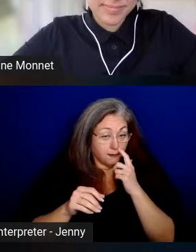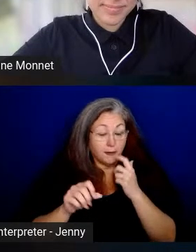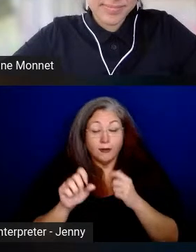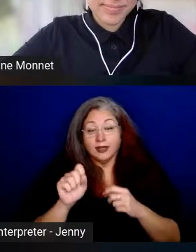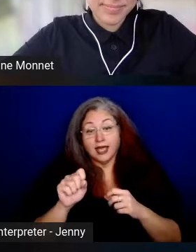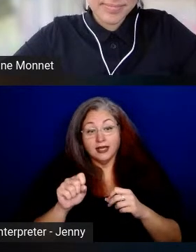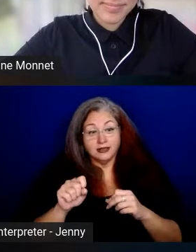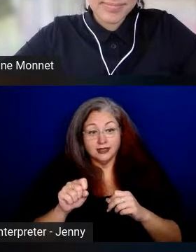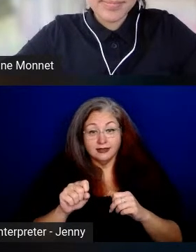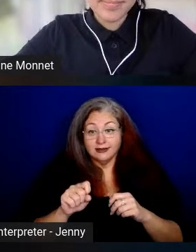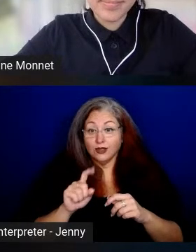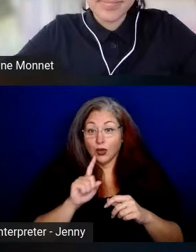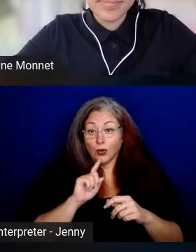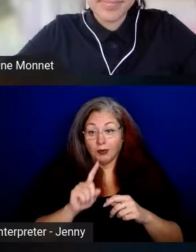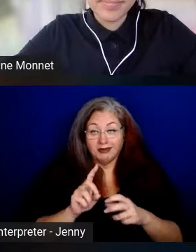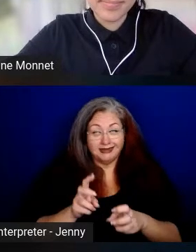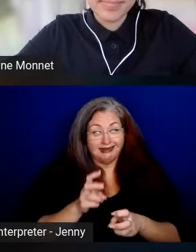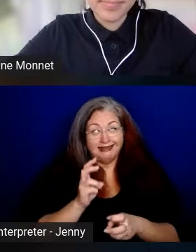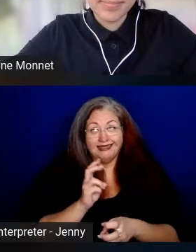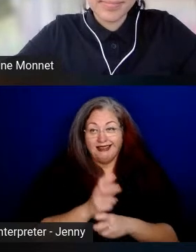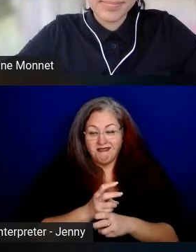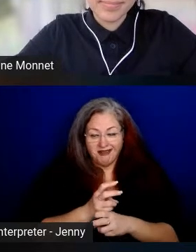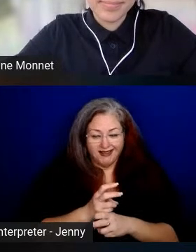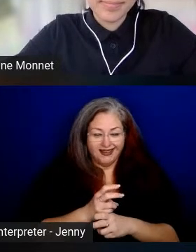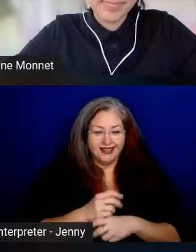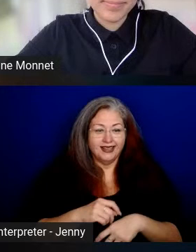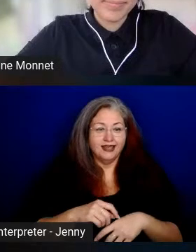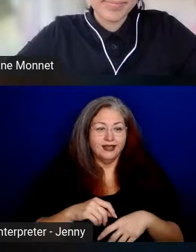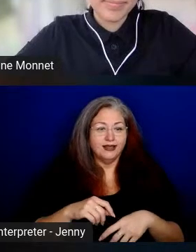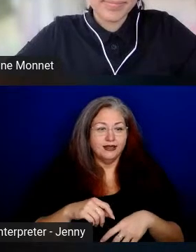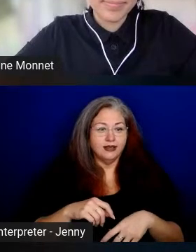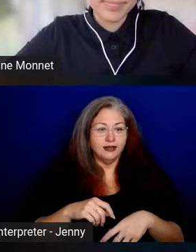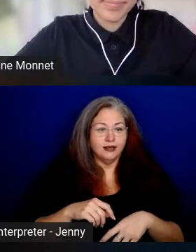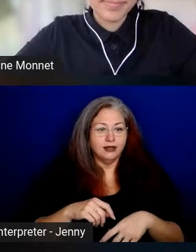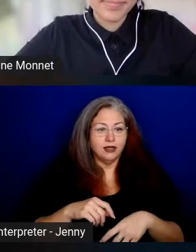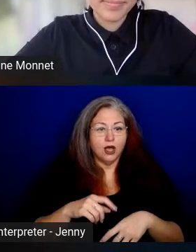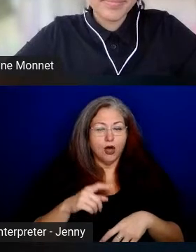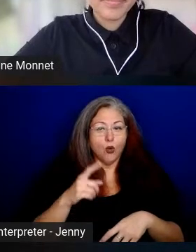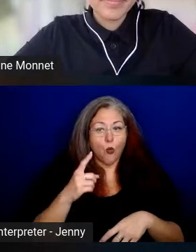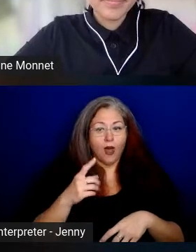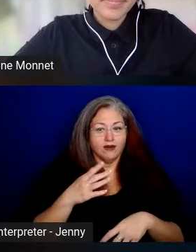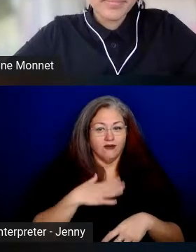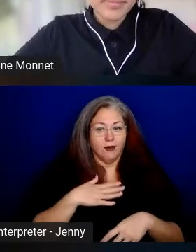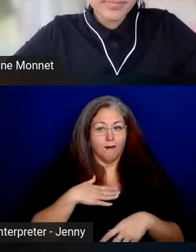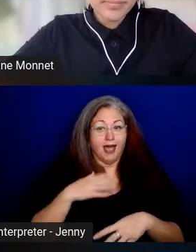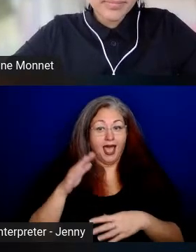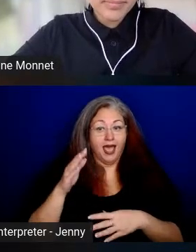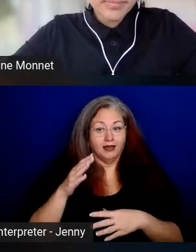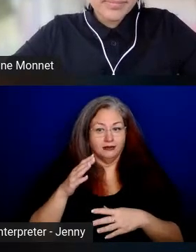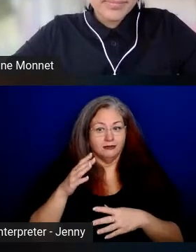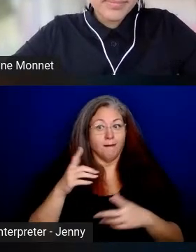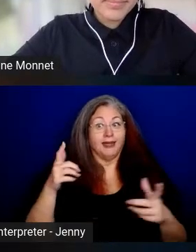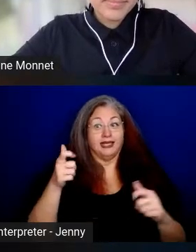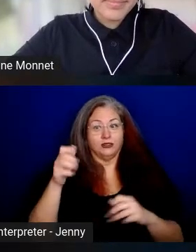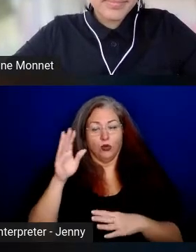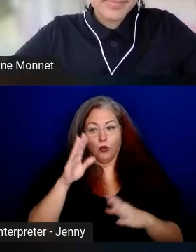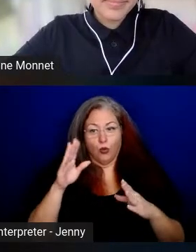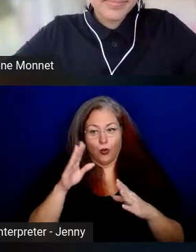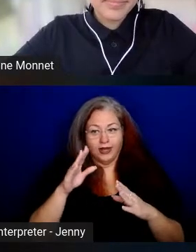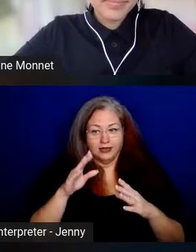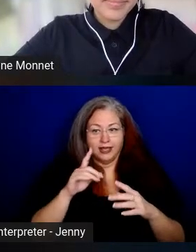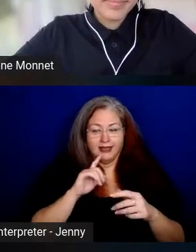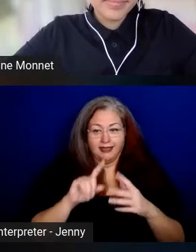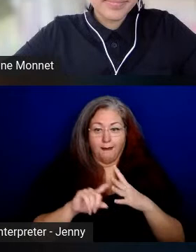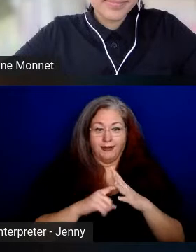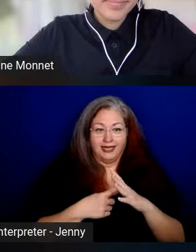was difficult. One of the things that worried me the most at the beginning of this project